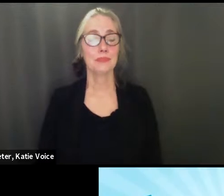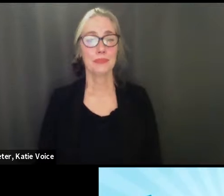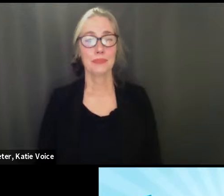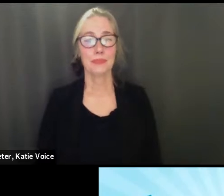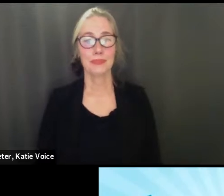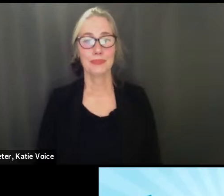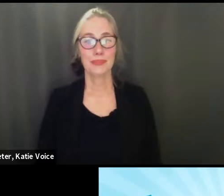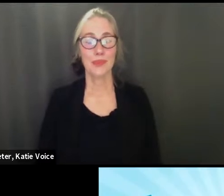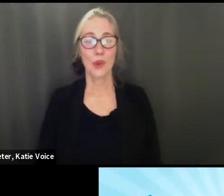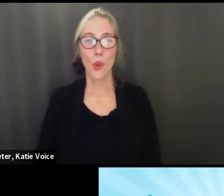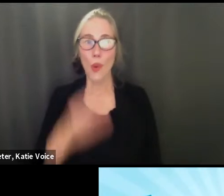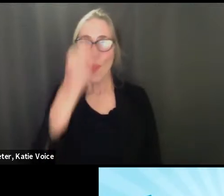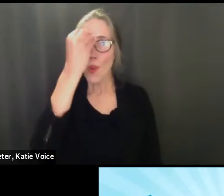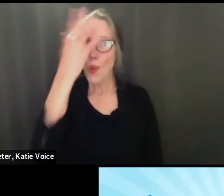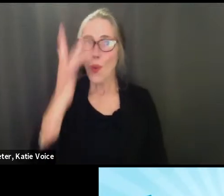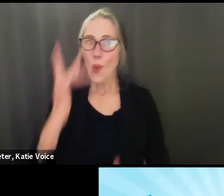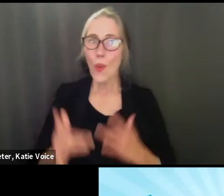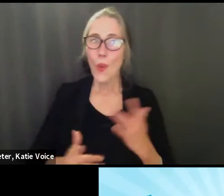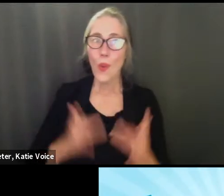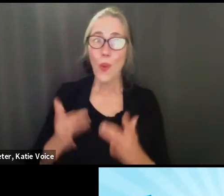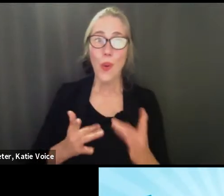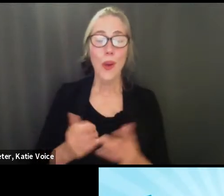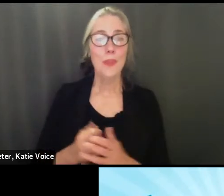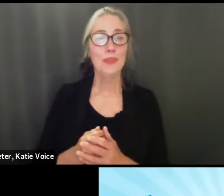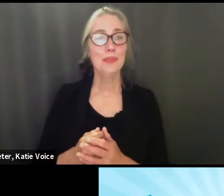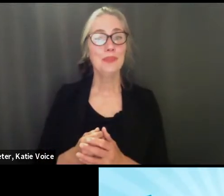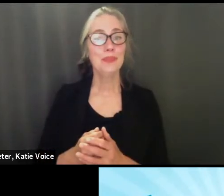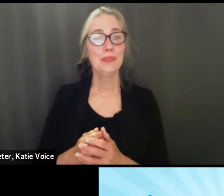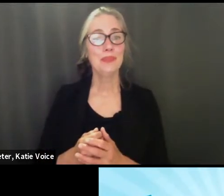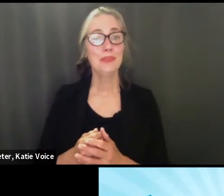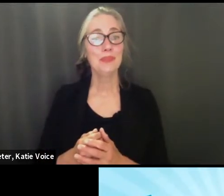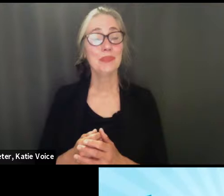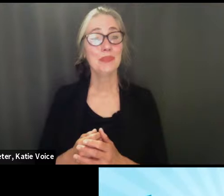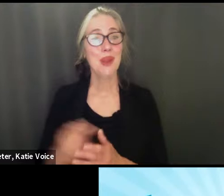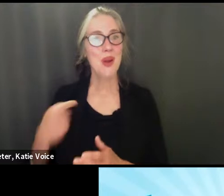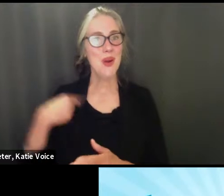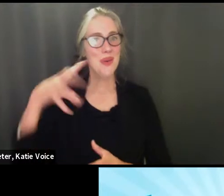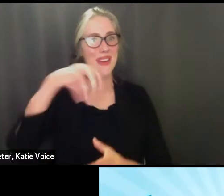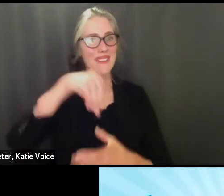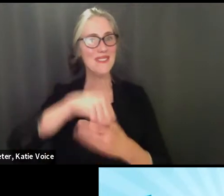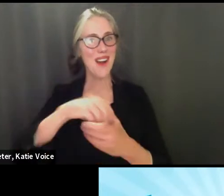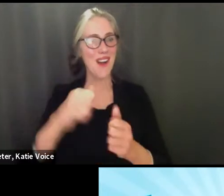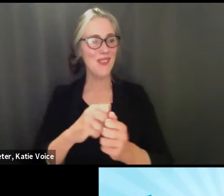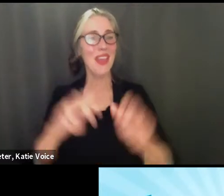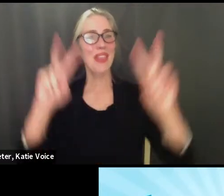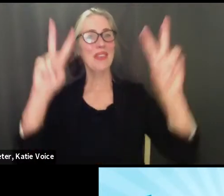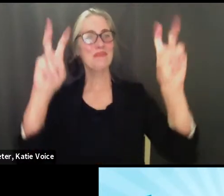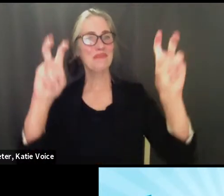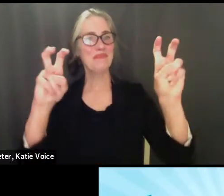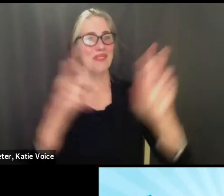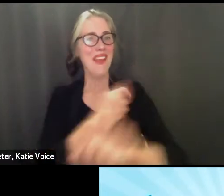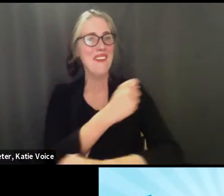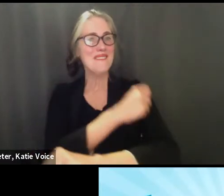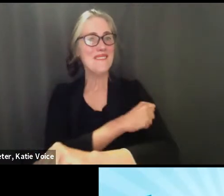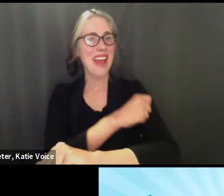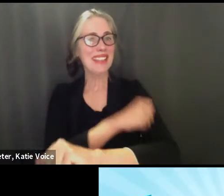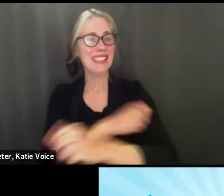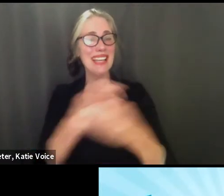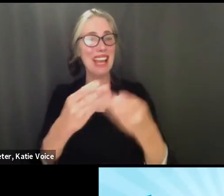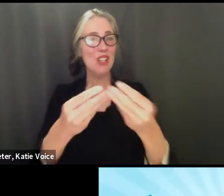Exciting news, and that is that we are part of the vaccination solution. And last week at La Cumbre Junior